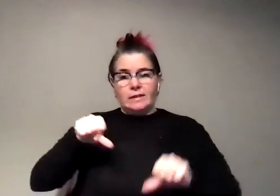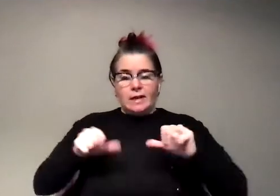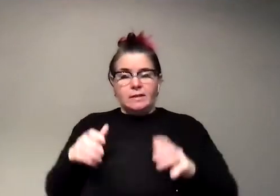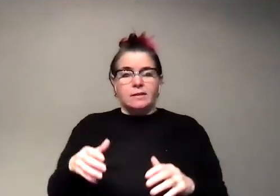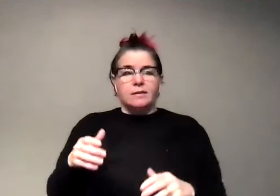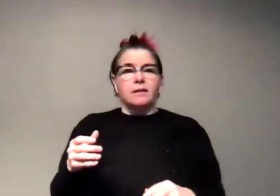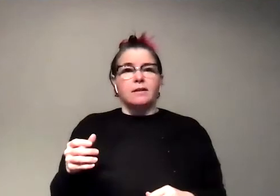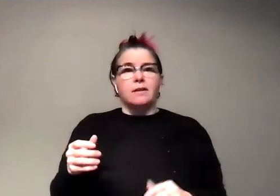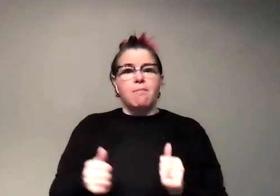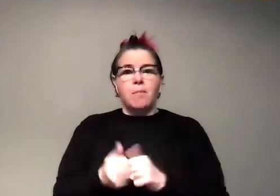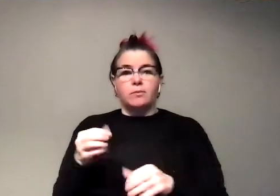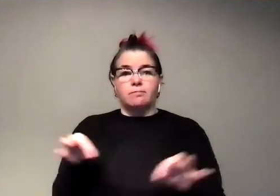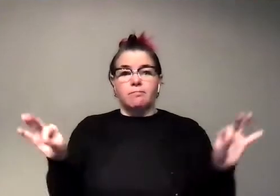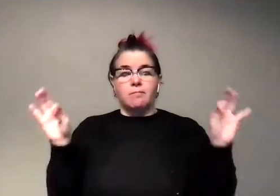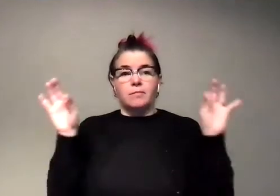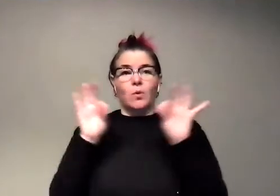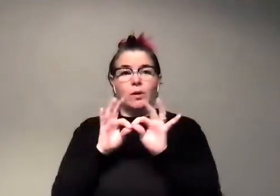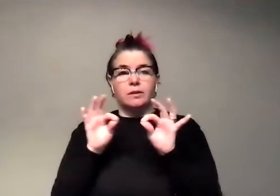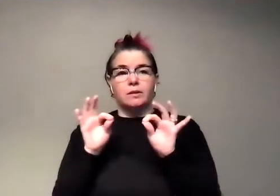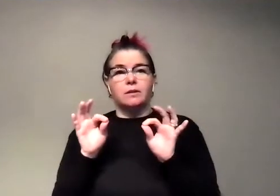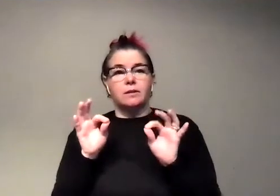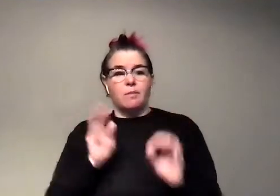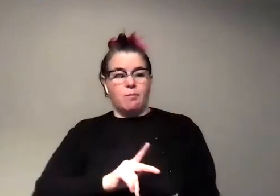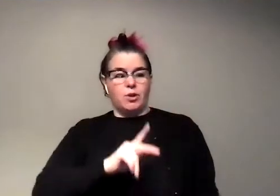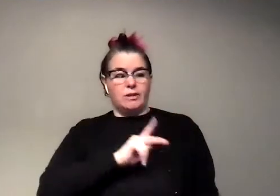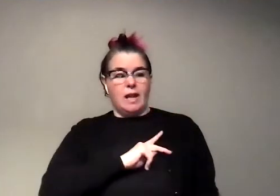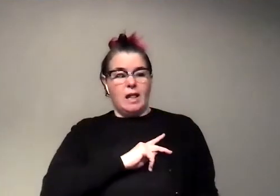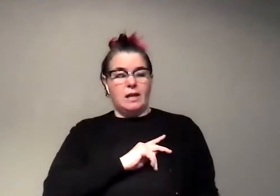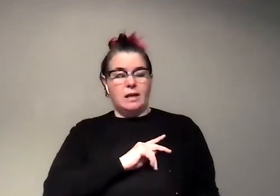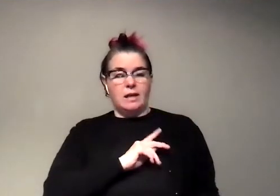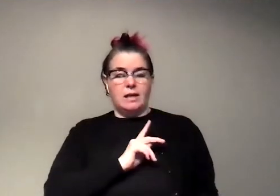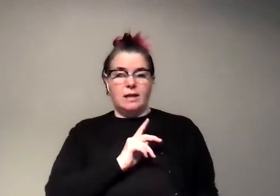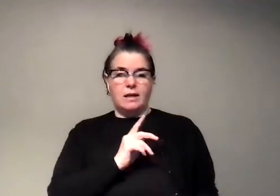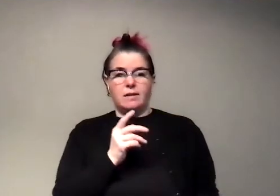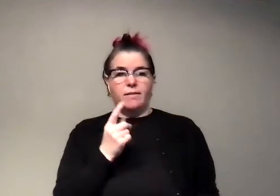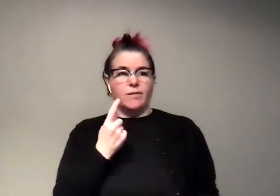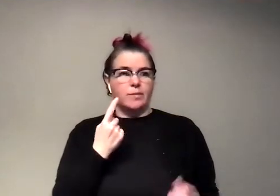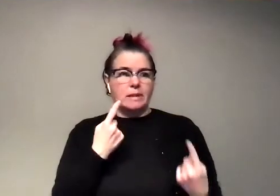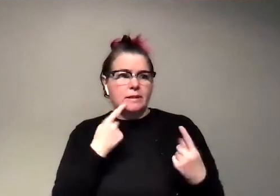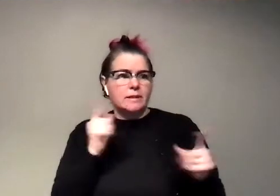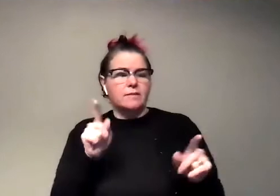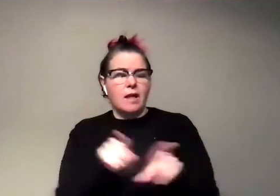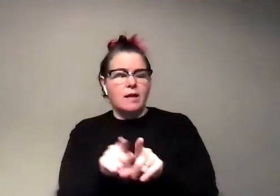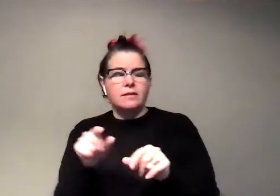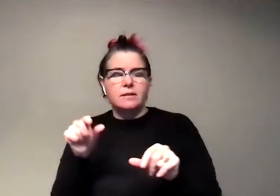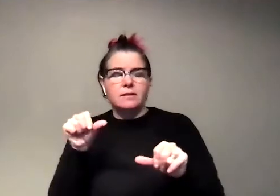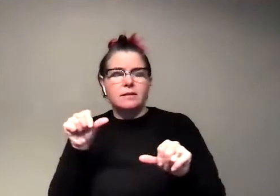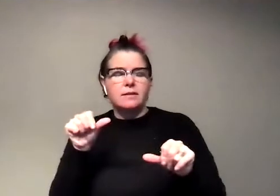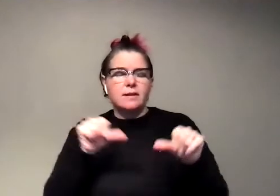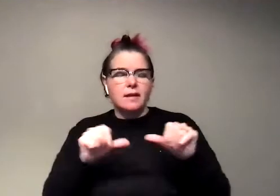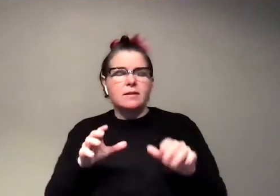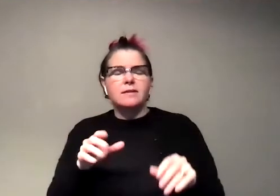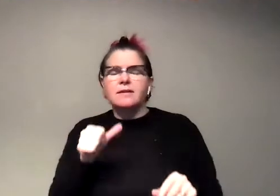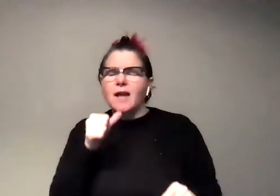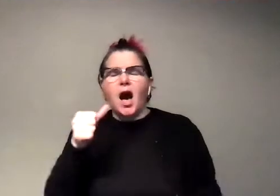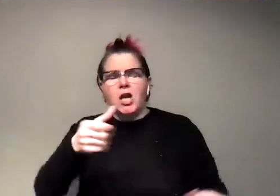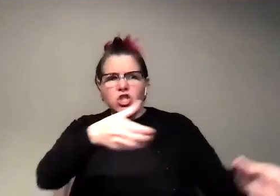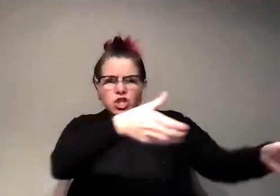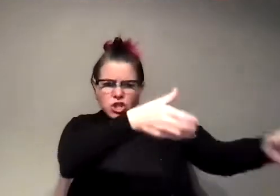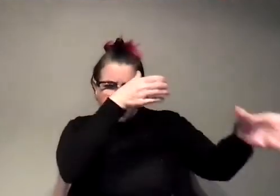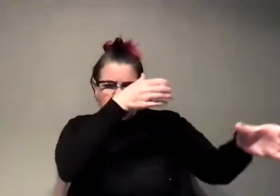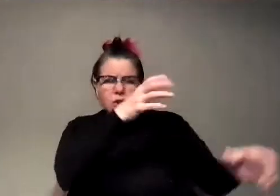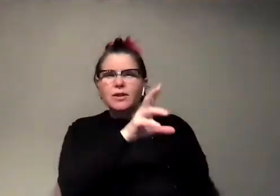most important like personality trait in a successful scientist is not like being brilliant, it's curiosity. If you're a Yep.